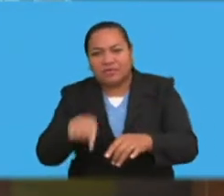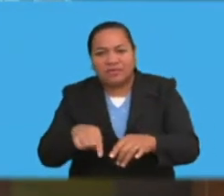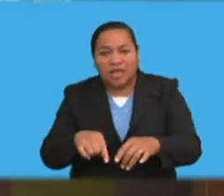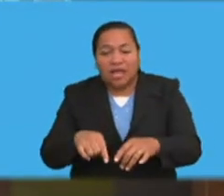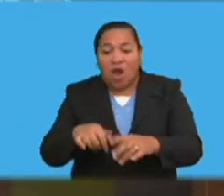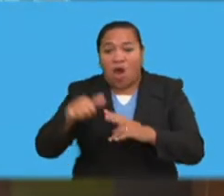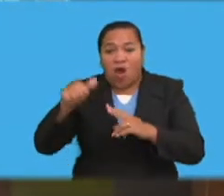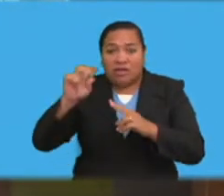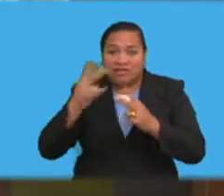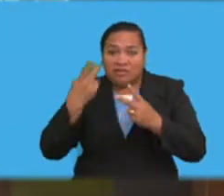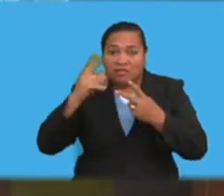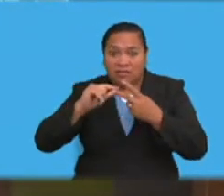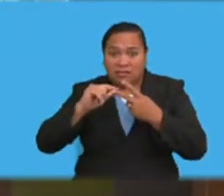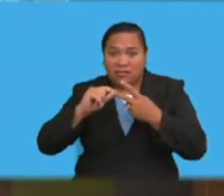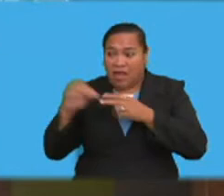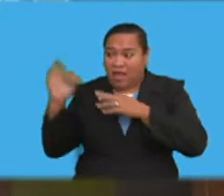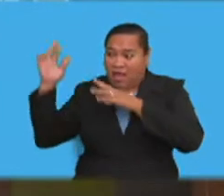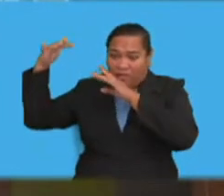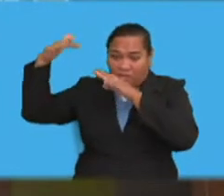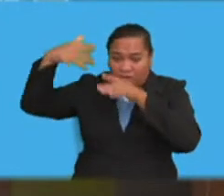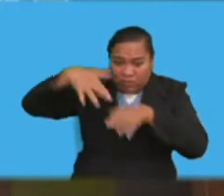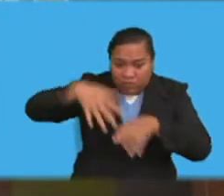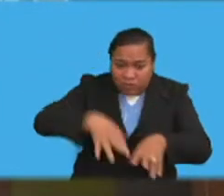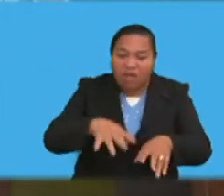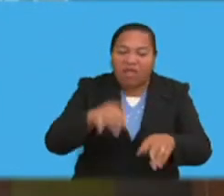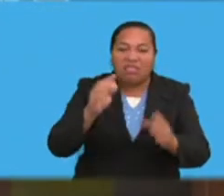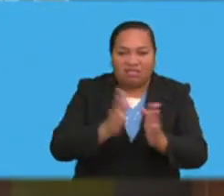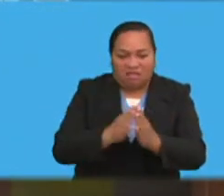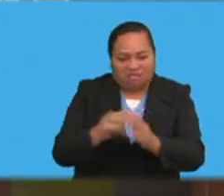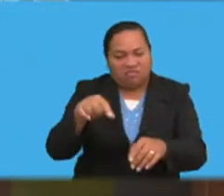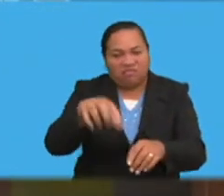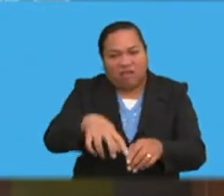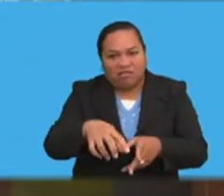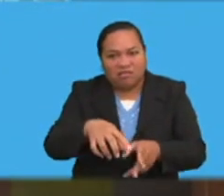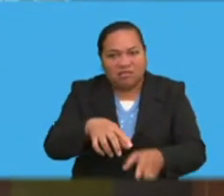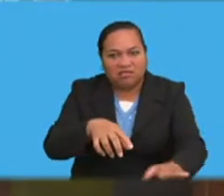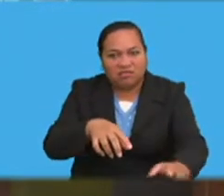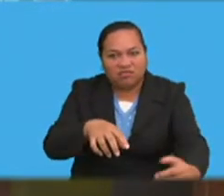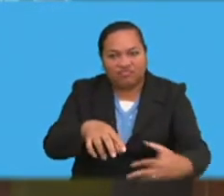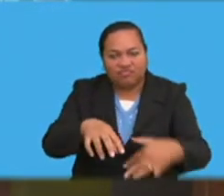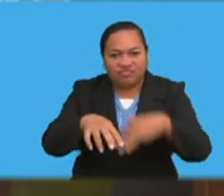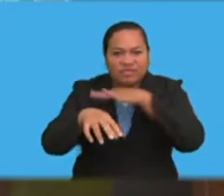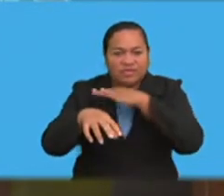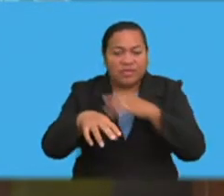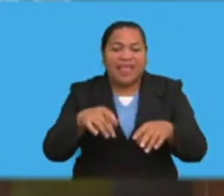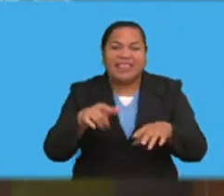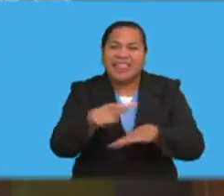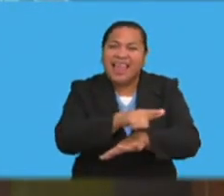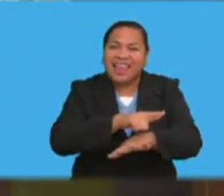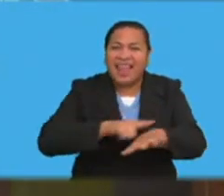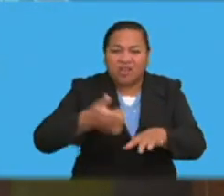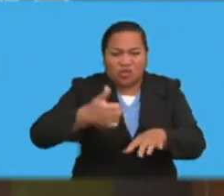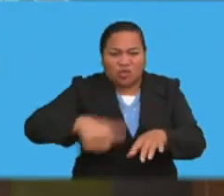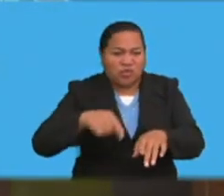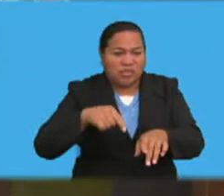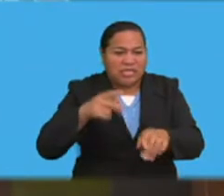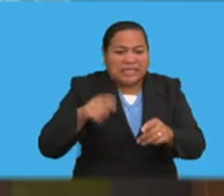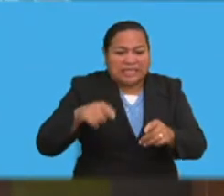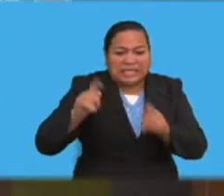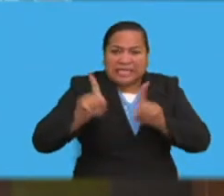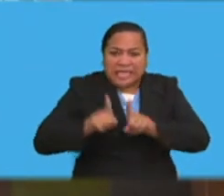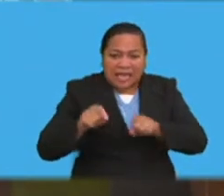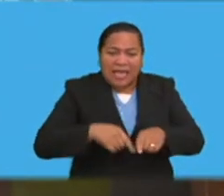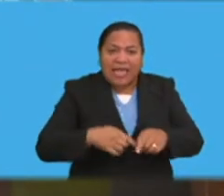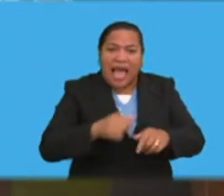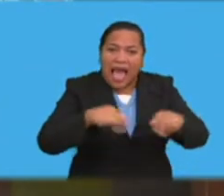downstream and upstream, have thinned out, leading to rapid runoffs. Three, that land use practices within the Nadi River Basin,